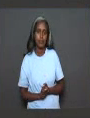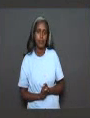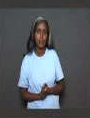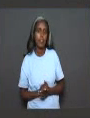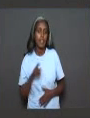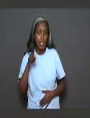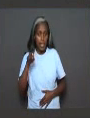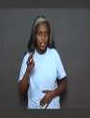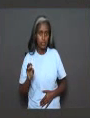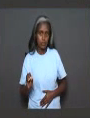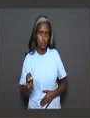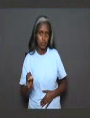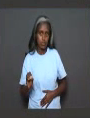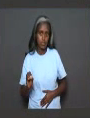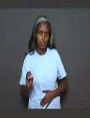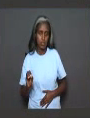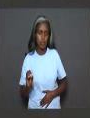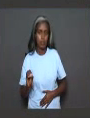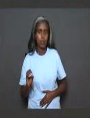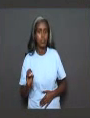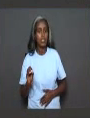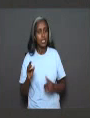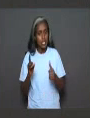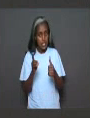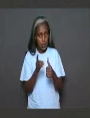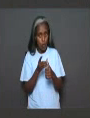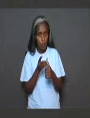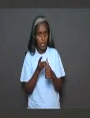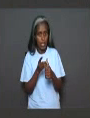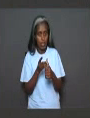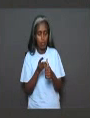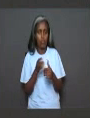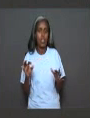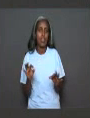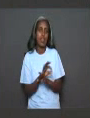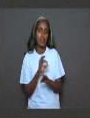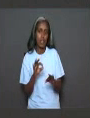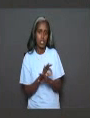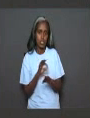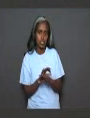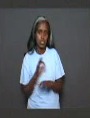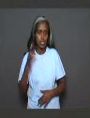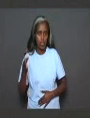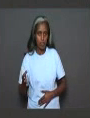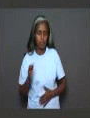Let x naught be in the domain of a function